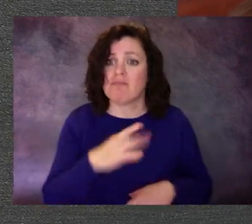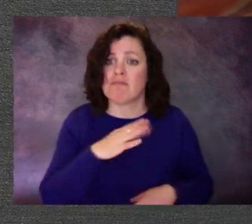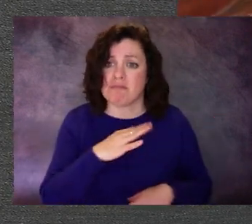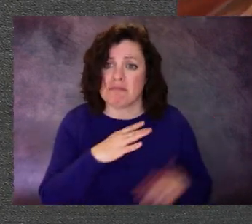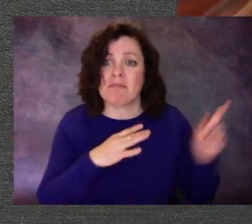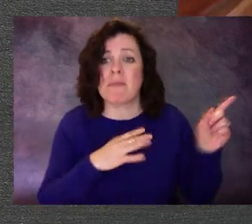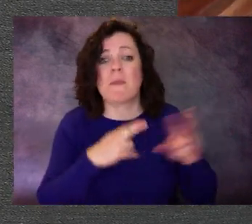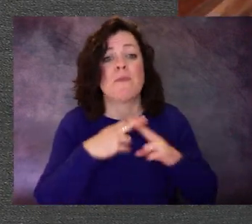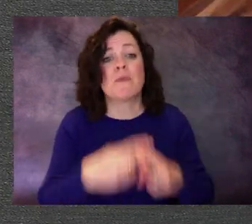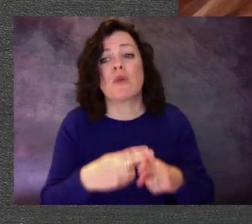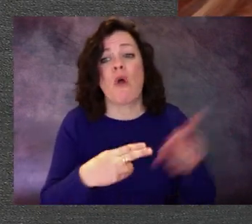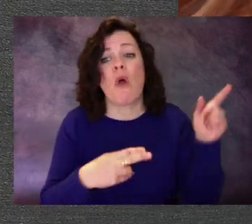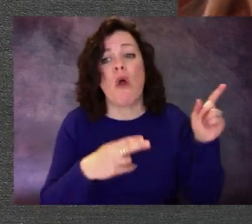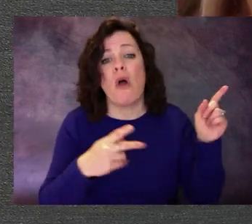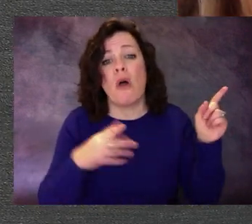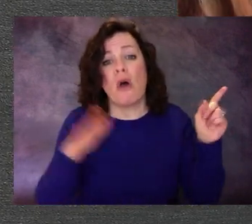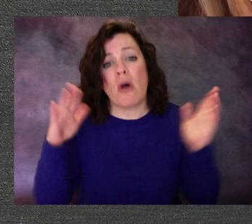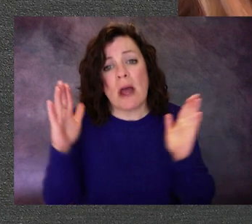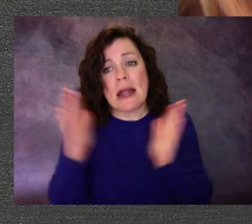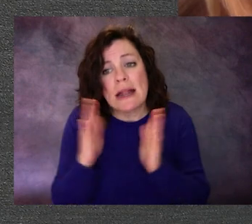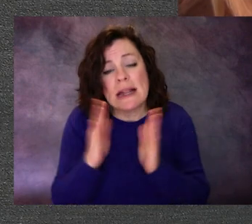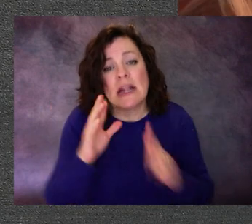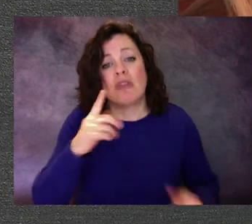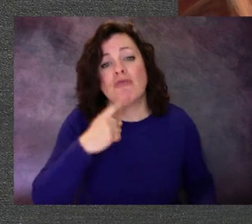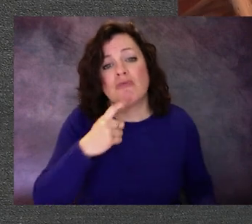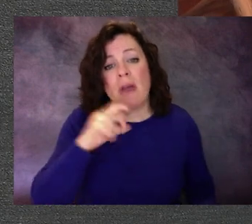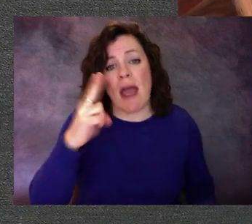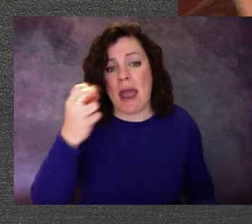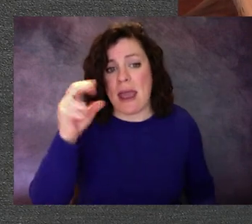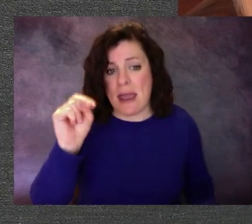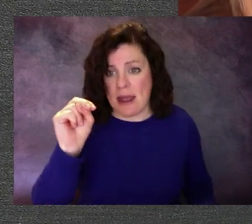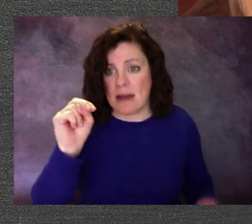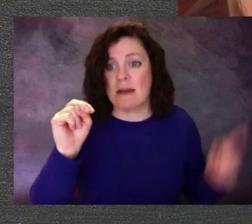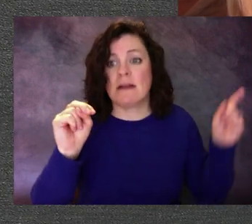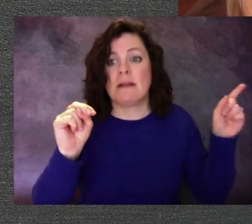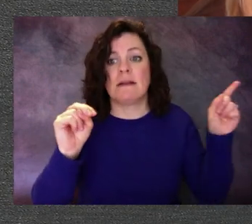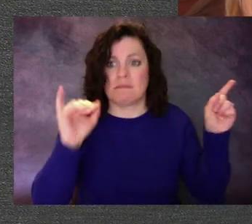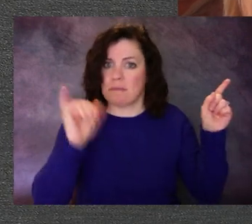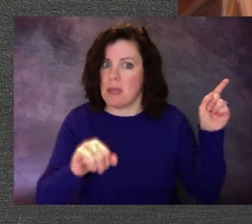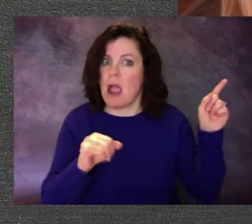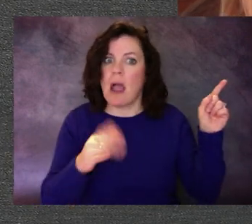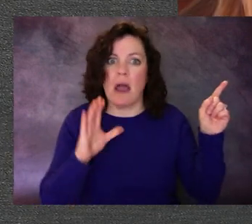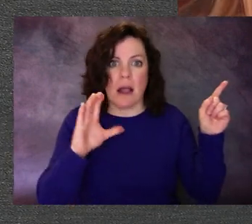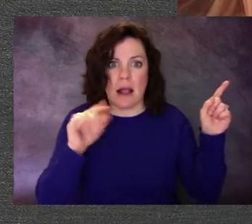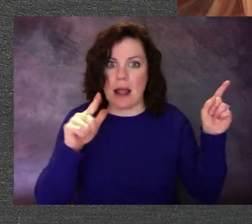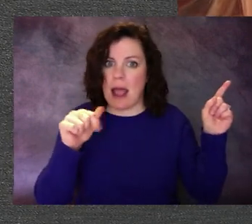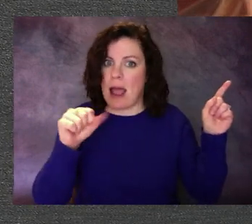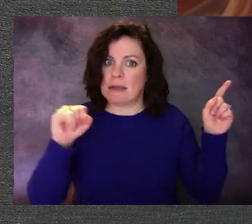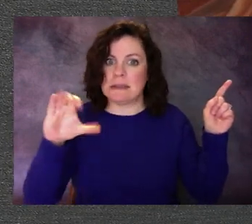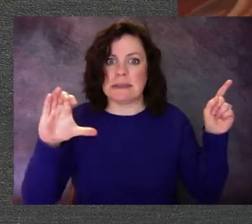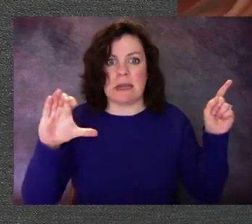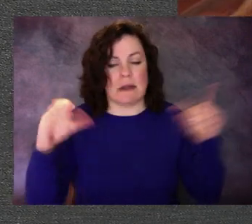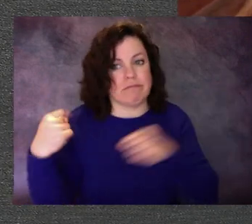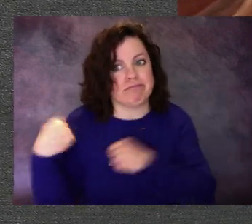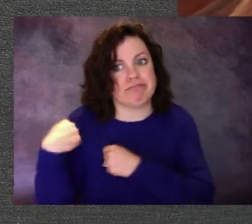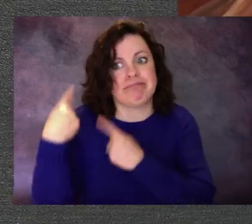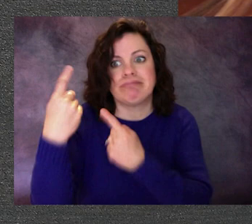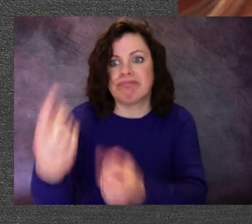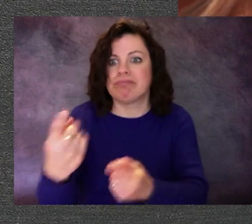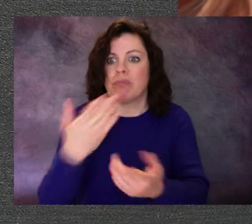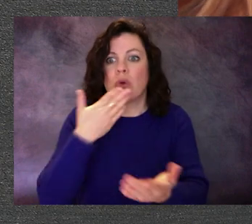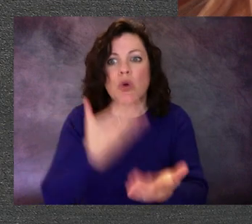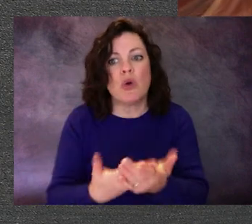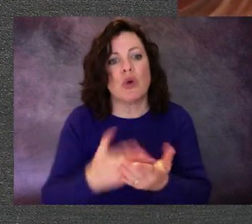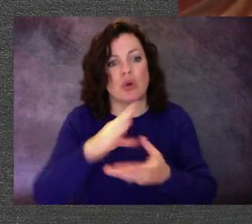here I'd like to share with you called The Little Red Hen. The Little Red Hen is a classic Aesop's fable. That means it's a very old